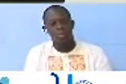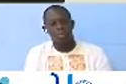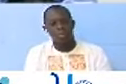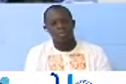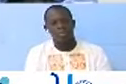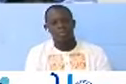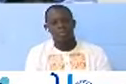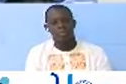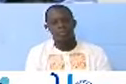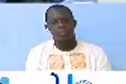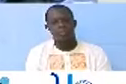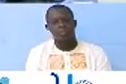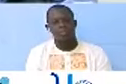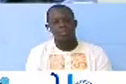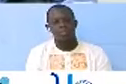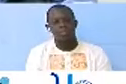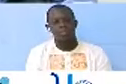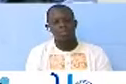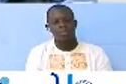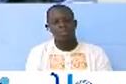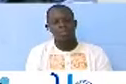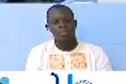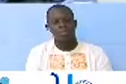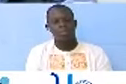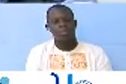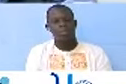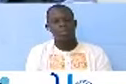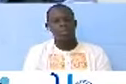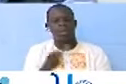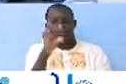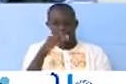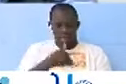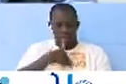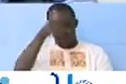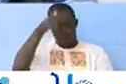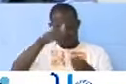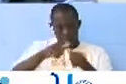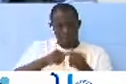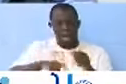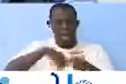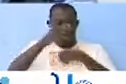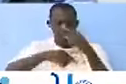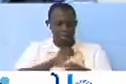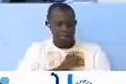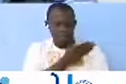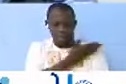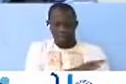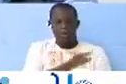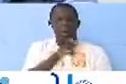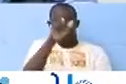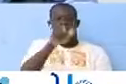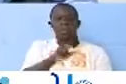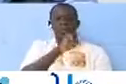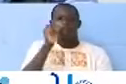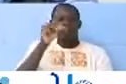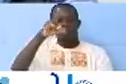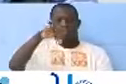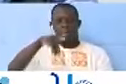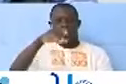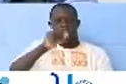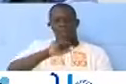What Atata? Minyina Pajalo. If I remember, after his departure, he was replaced by